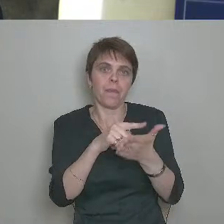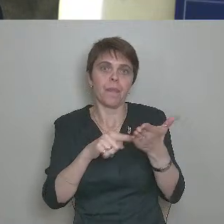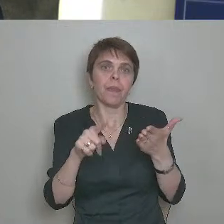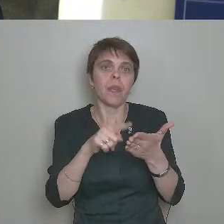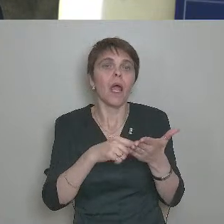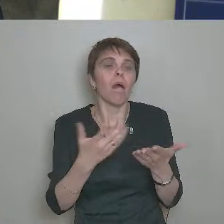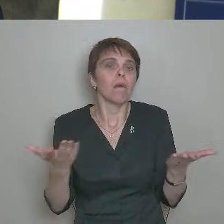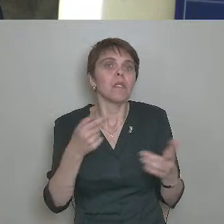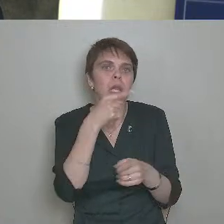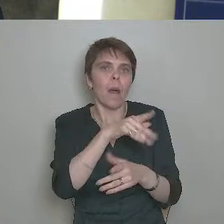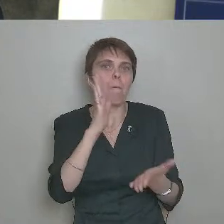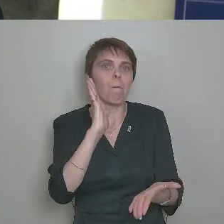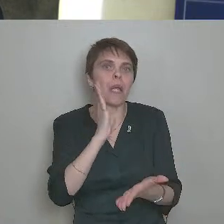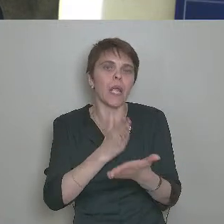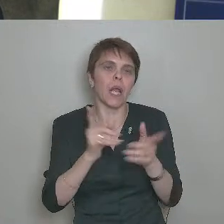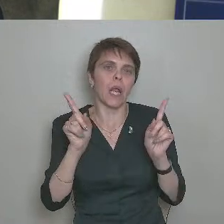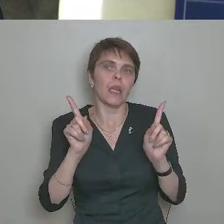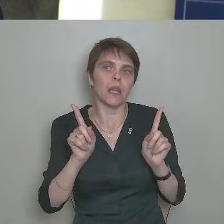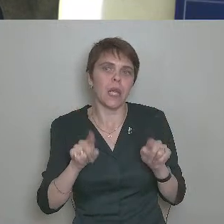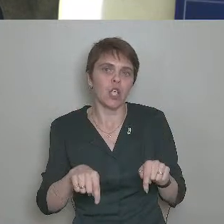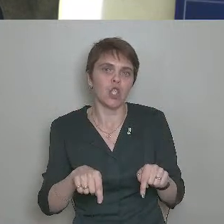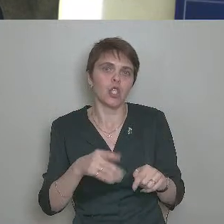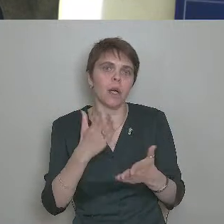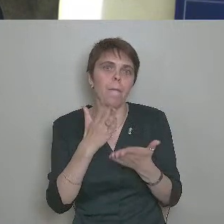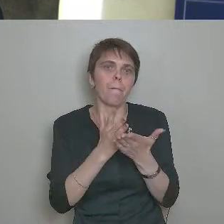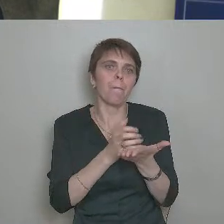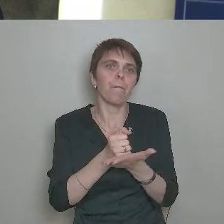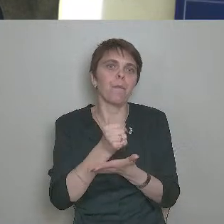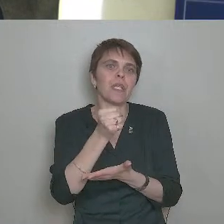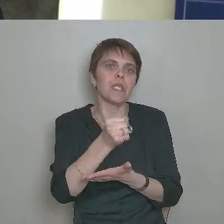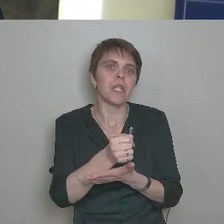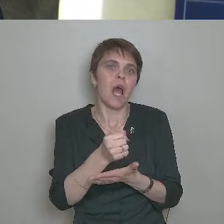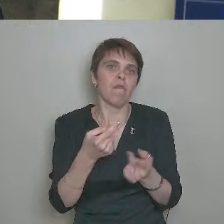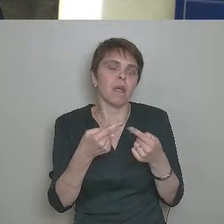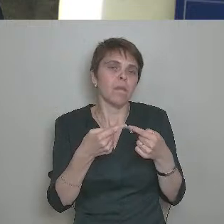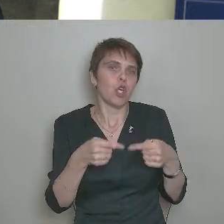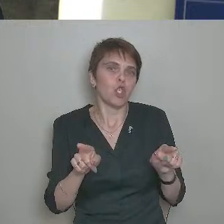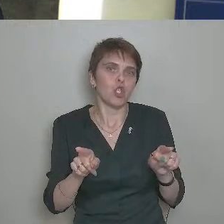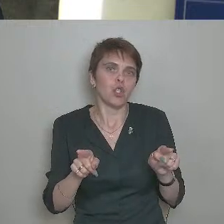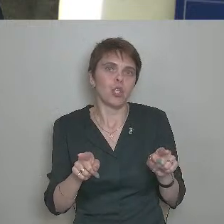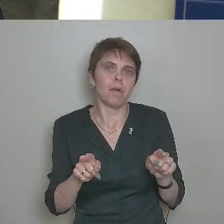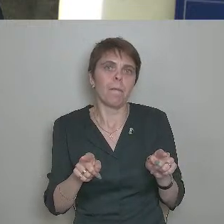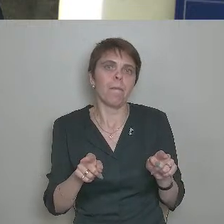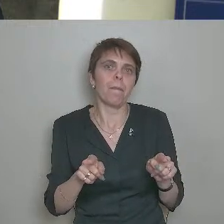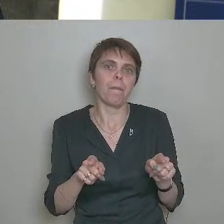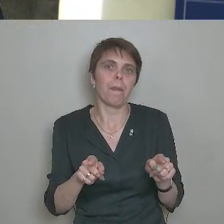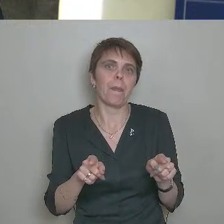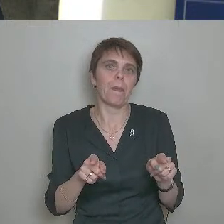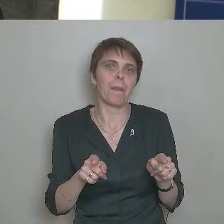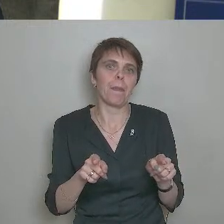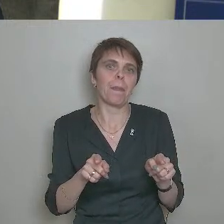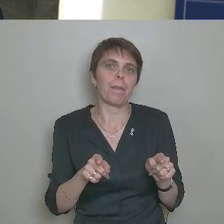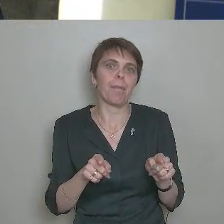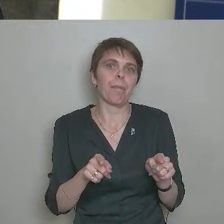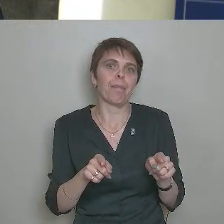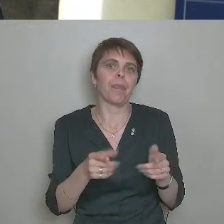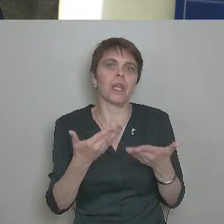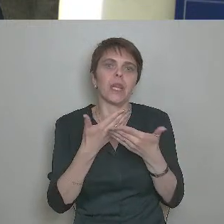revoking registration? Well, there is a provision that there are some other grounds that